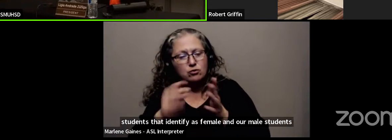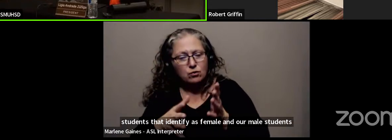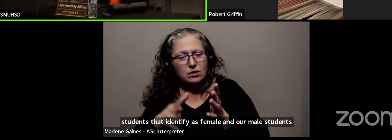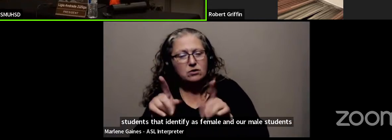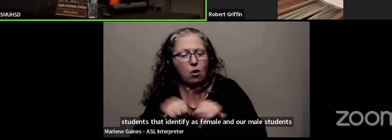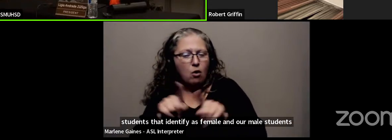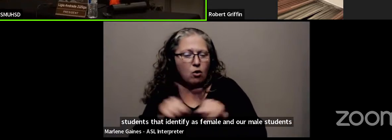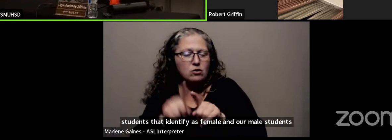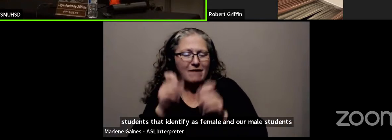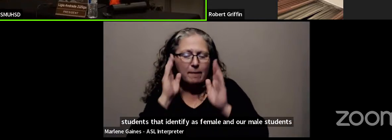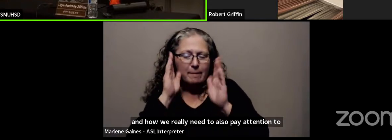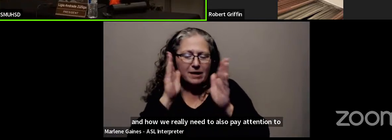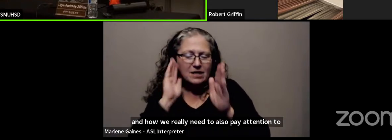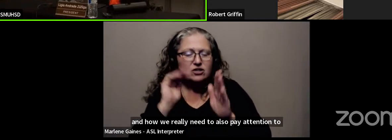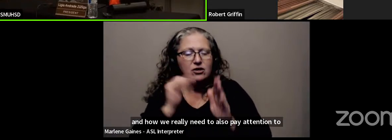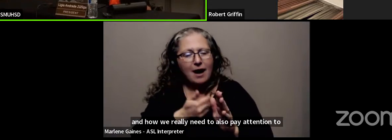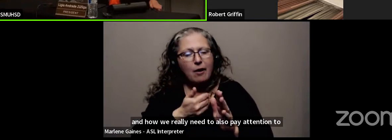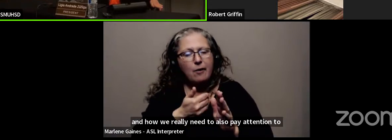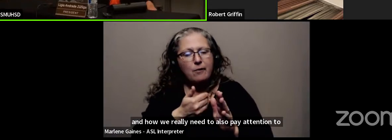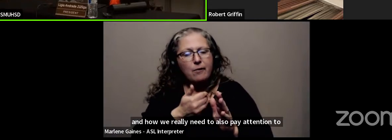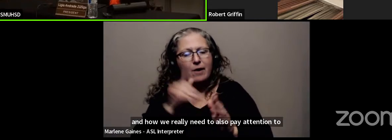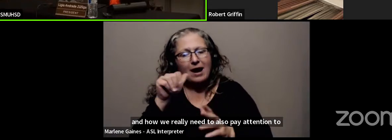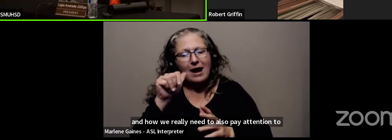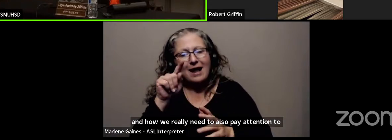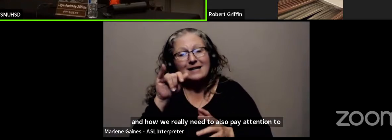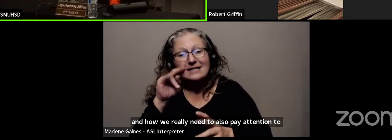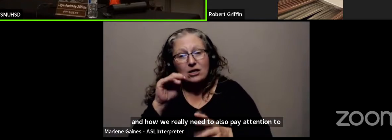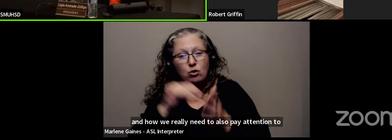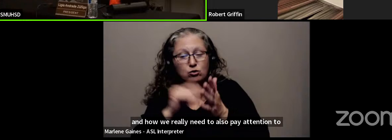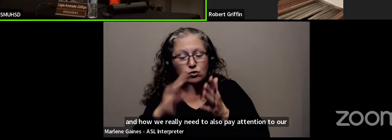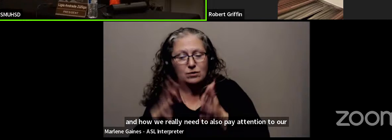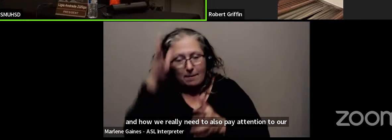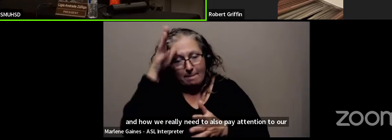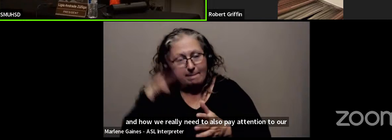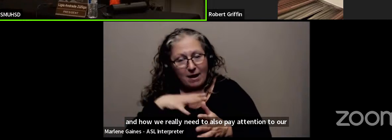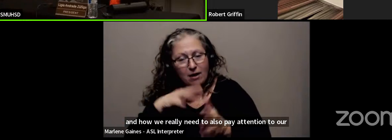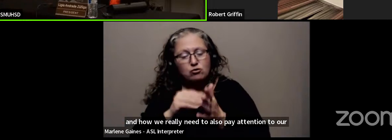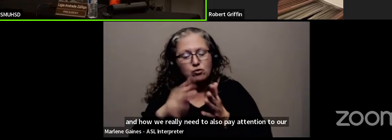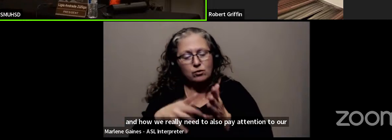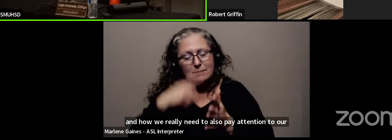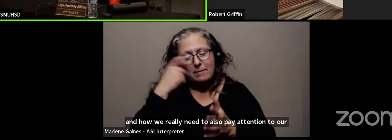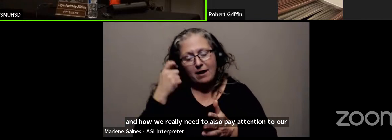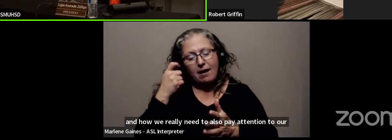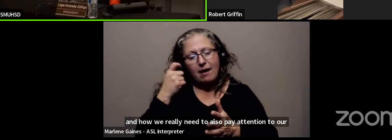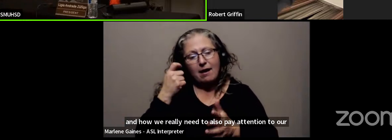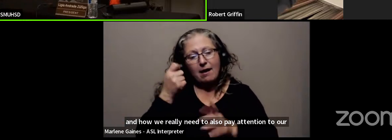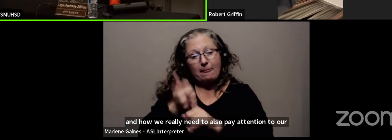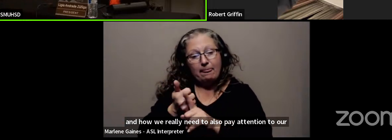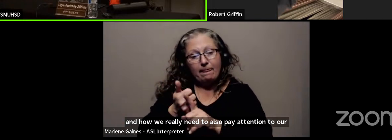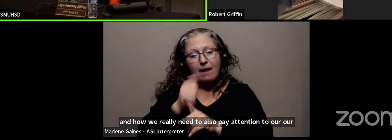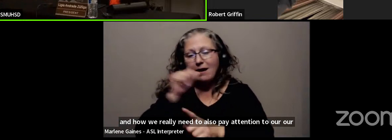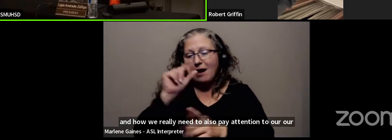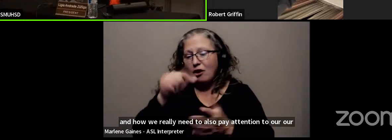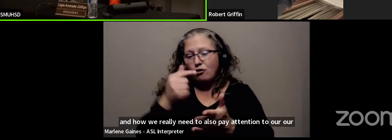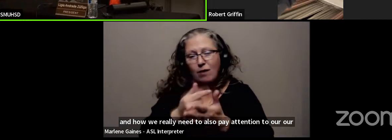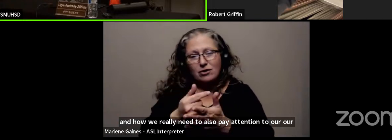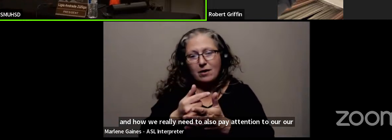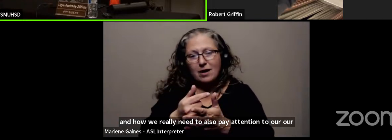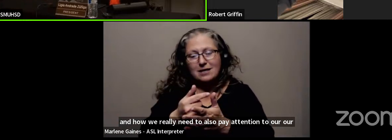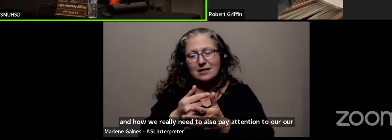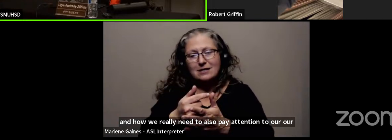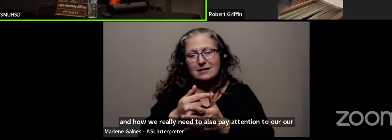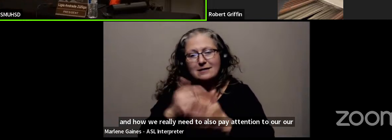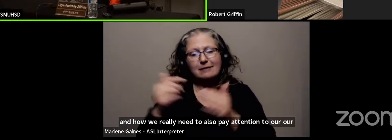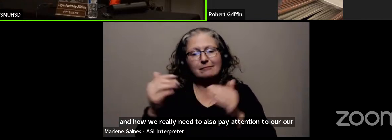pay attention to our Latino students, our male students, because they are not graduating as fast